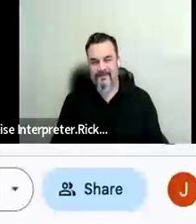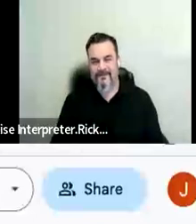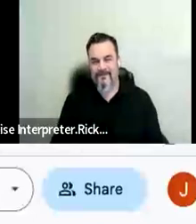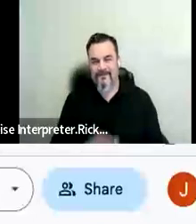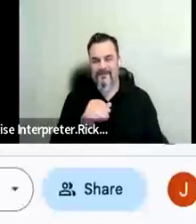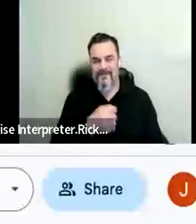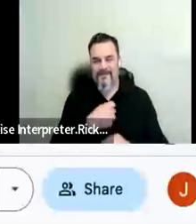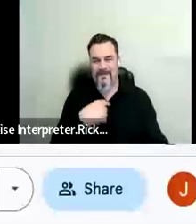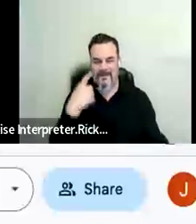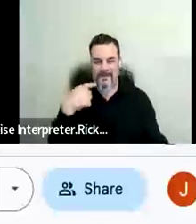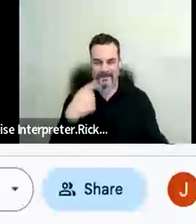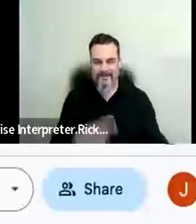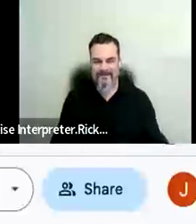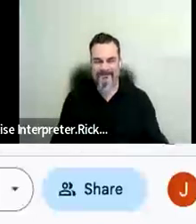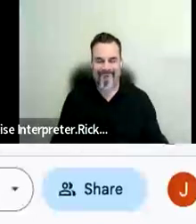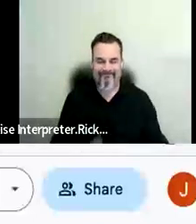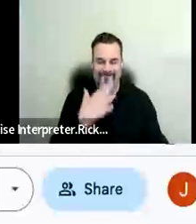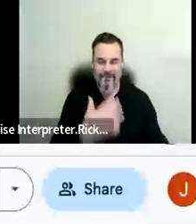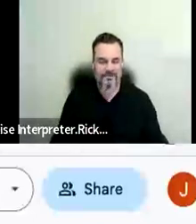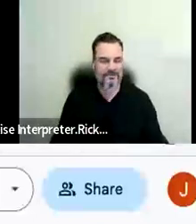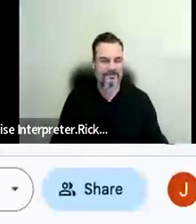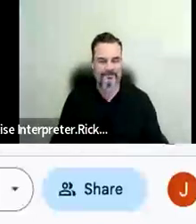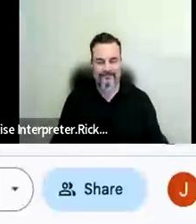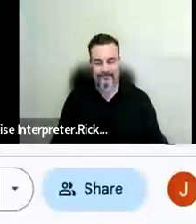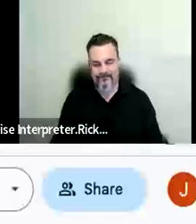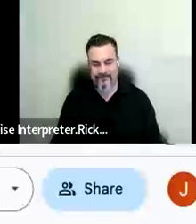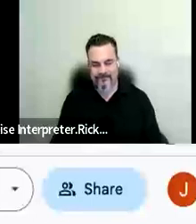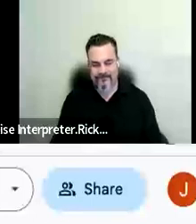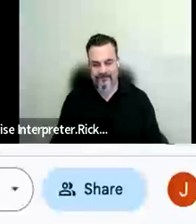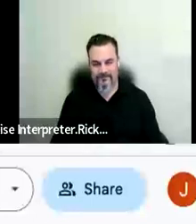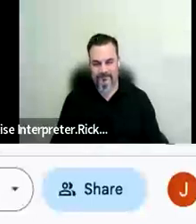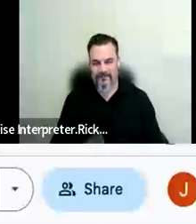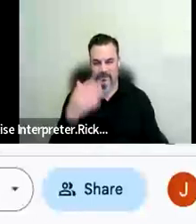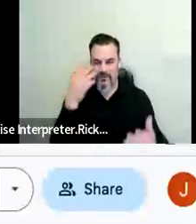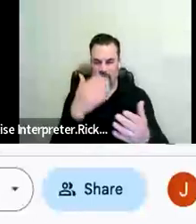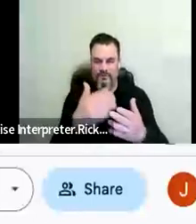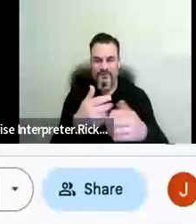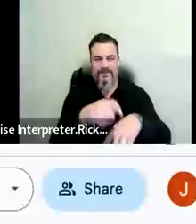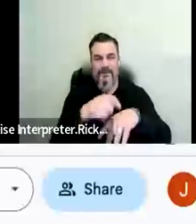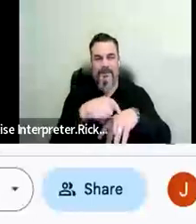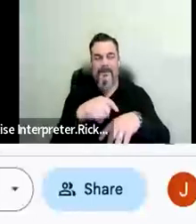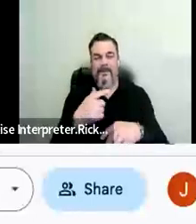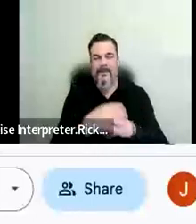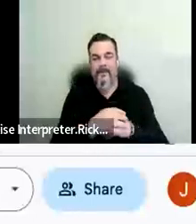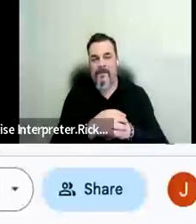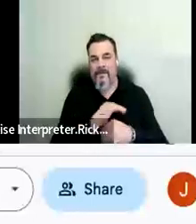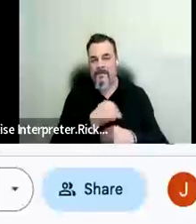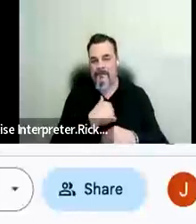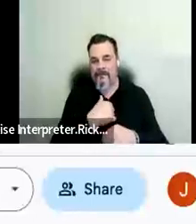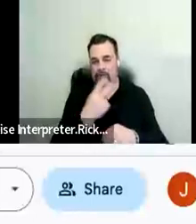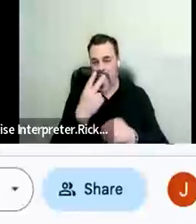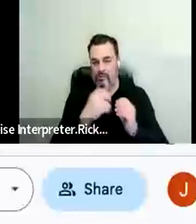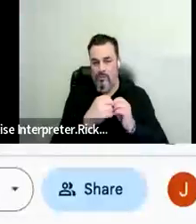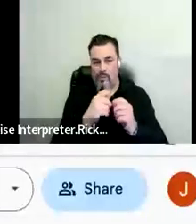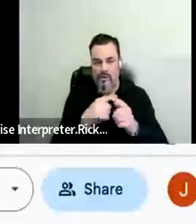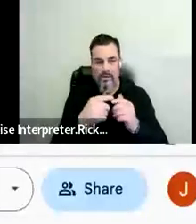crazy. Thank you. Okay, so I know we're getting close to time. I have 2 more, and then the